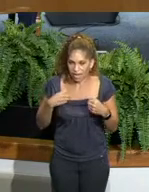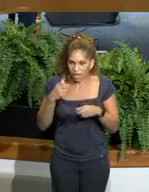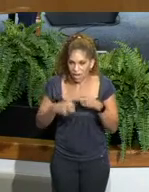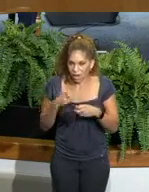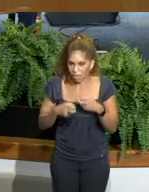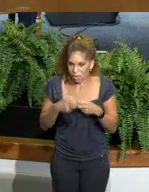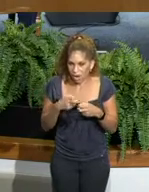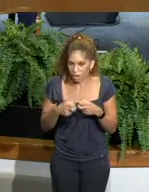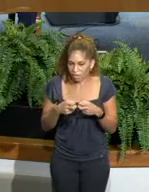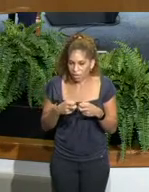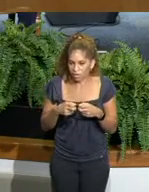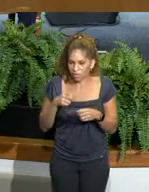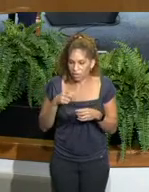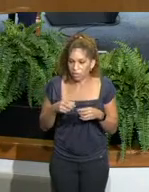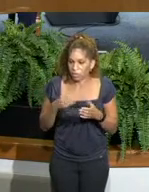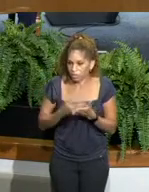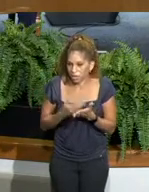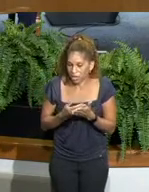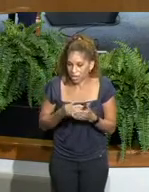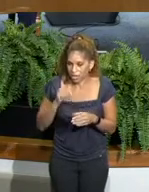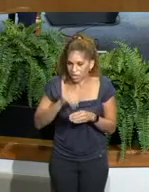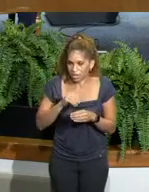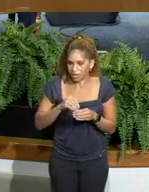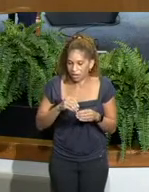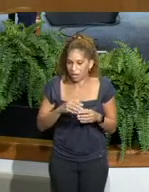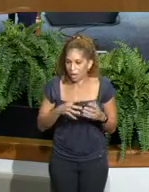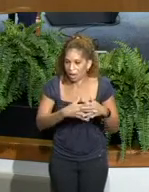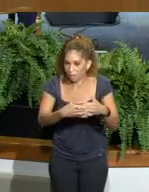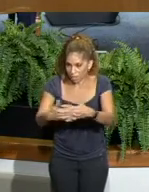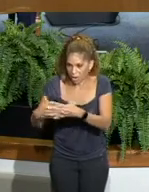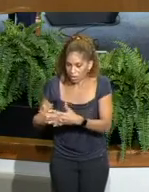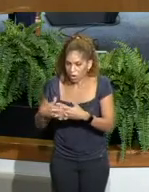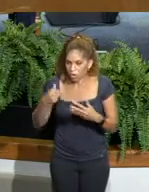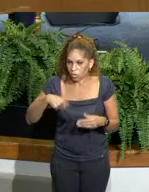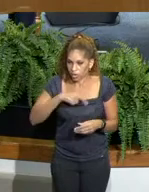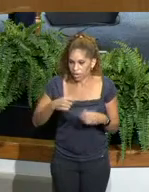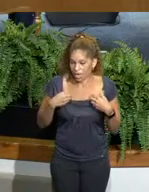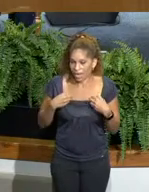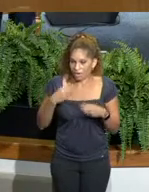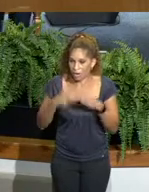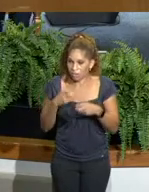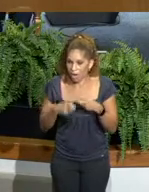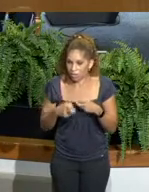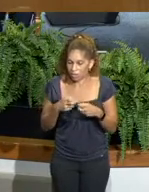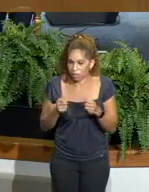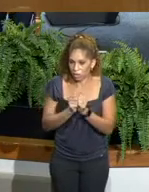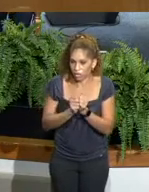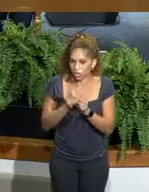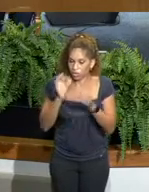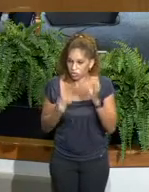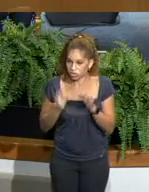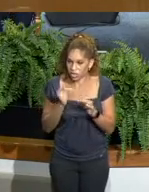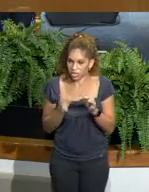money. We've got a problem with the scarcity of will and compassion and mercy and justice.